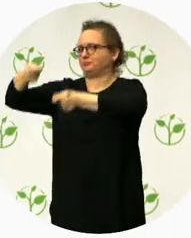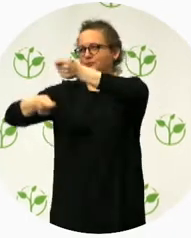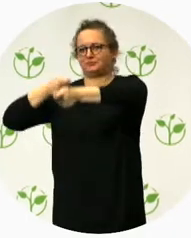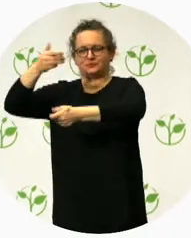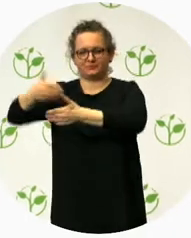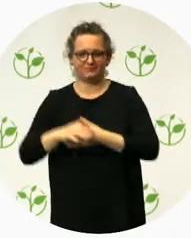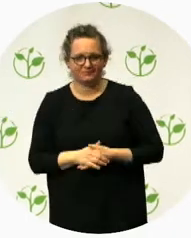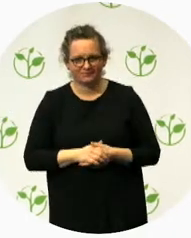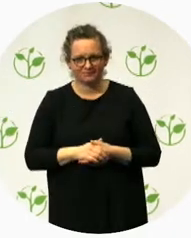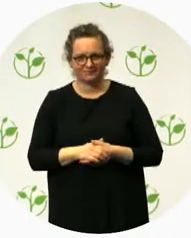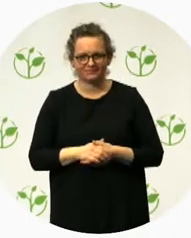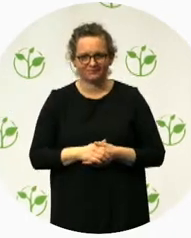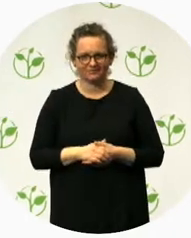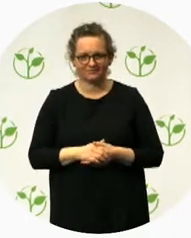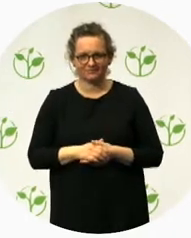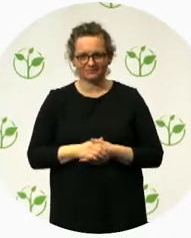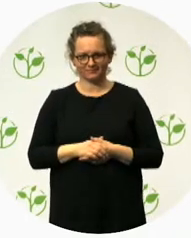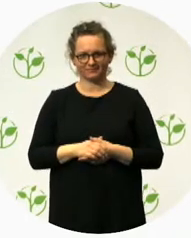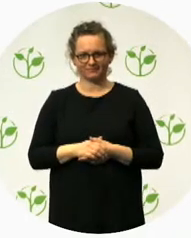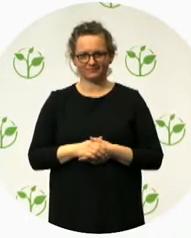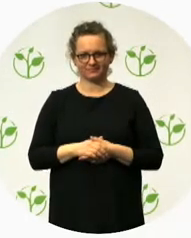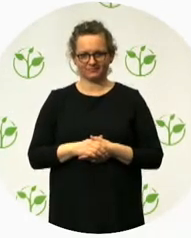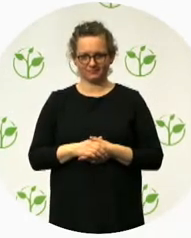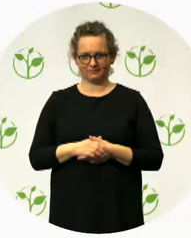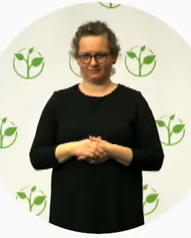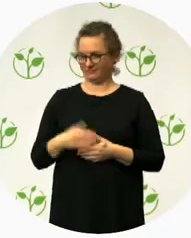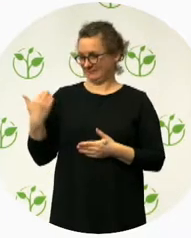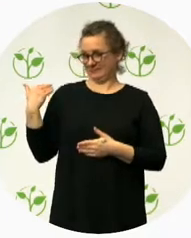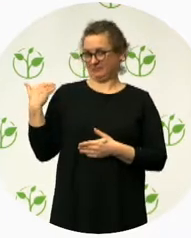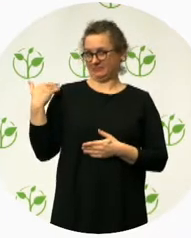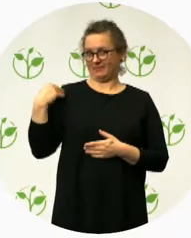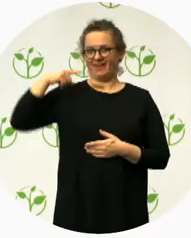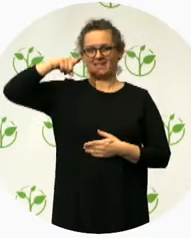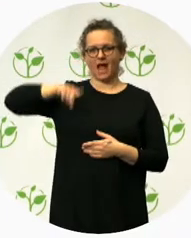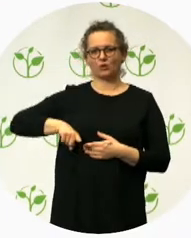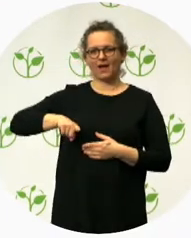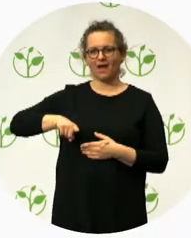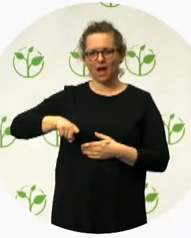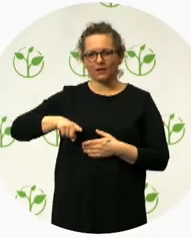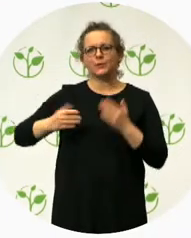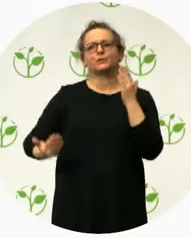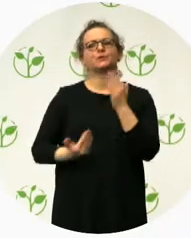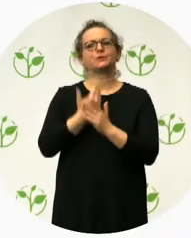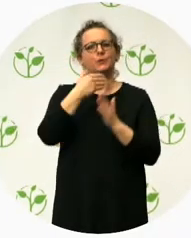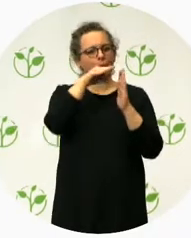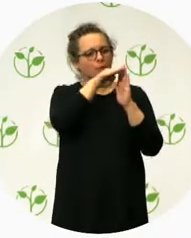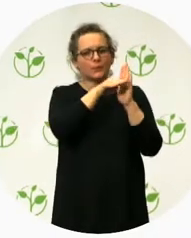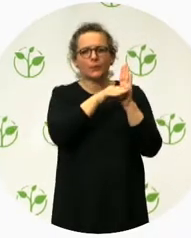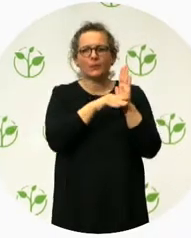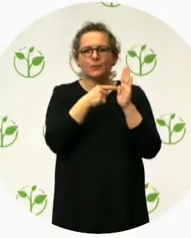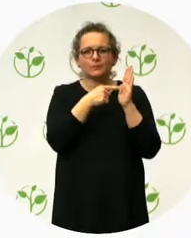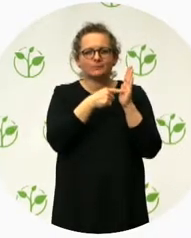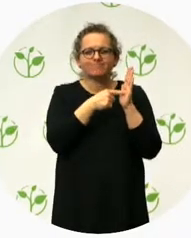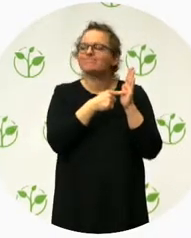new action, barrier-free companies. If the conditions are fulfilled, companies will receive a